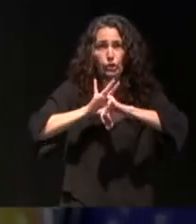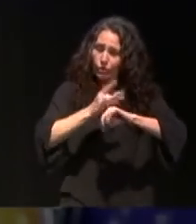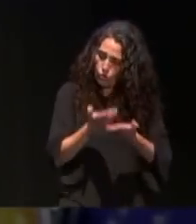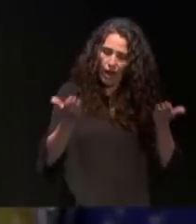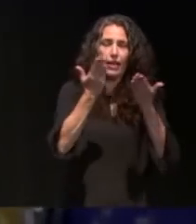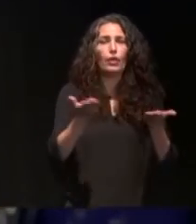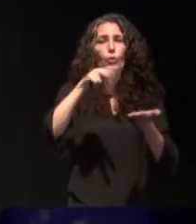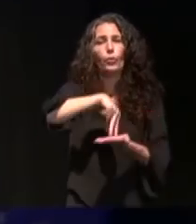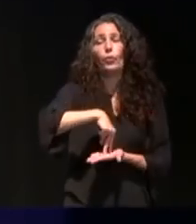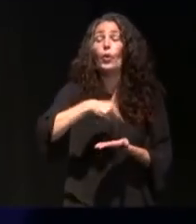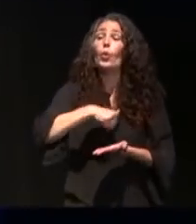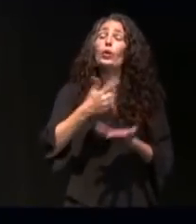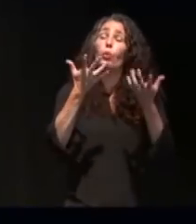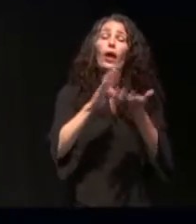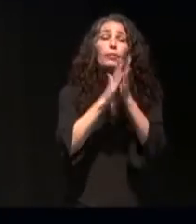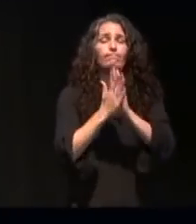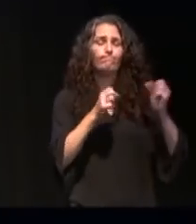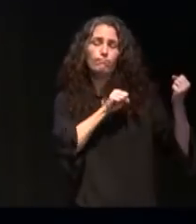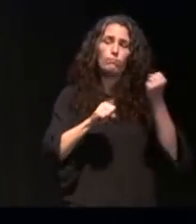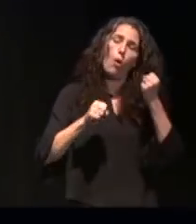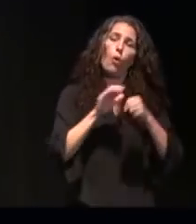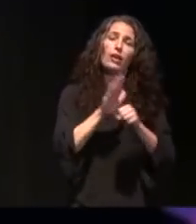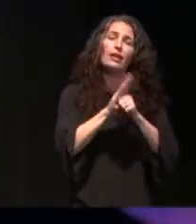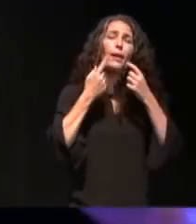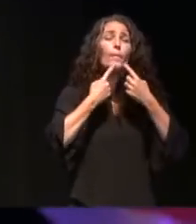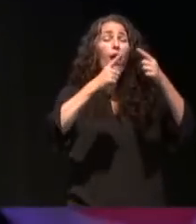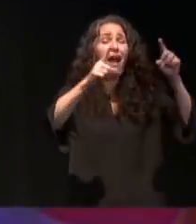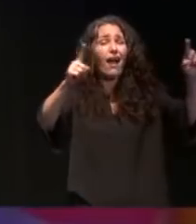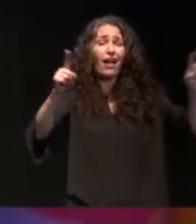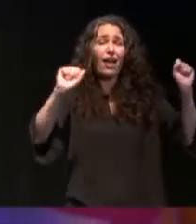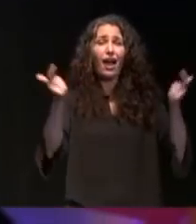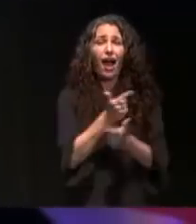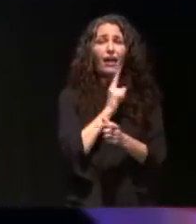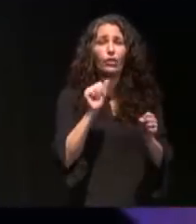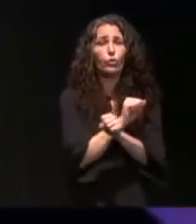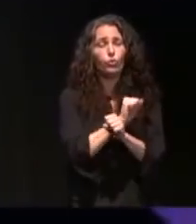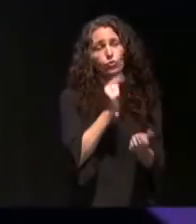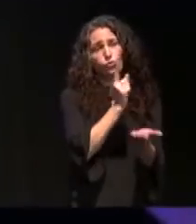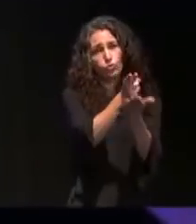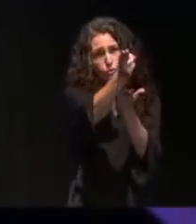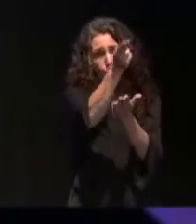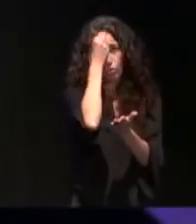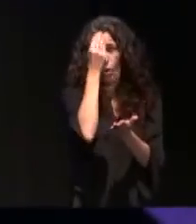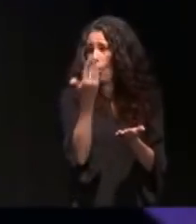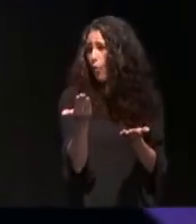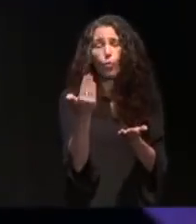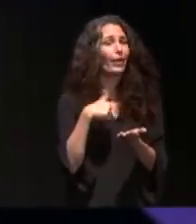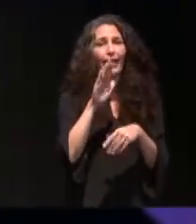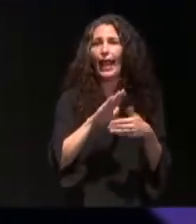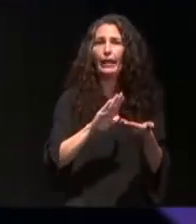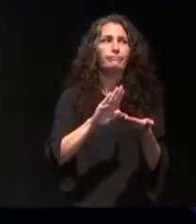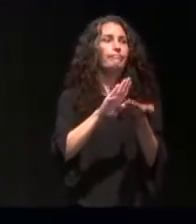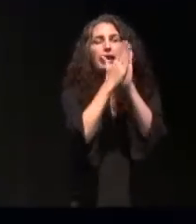we stand. We want to be bold enough to proclaim the absolute truth that we can't get any more than